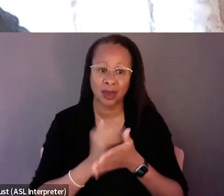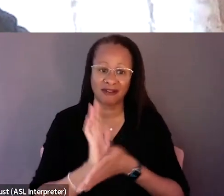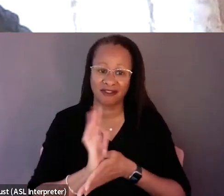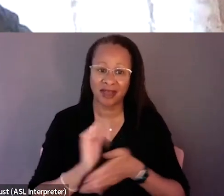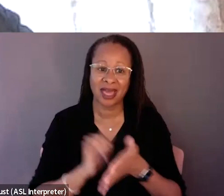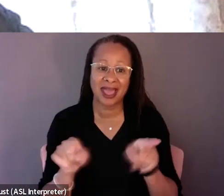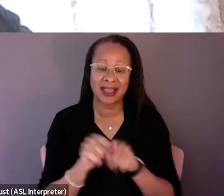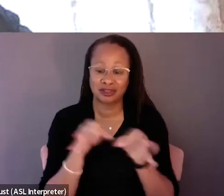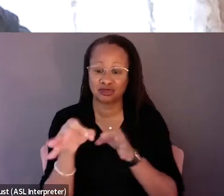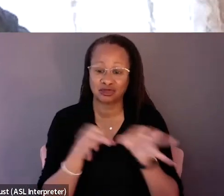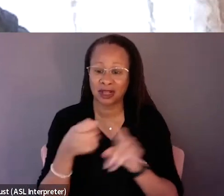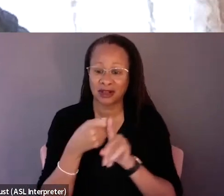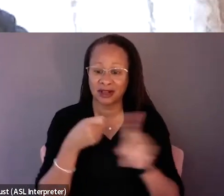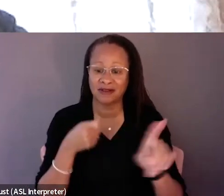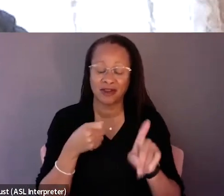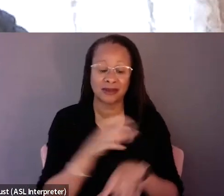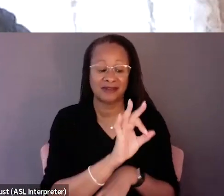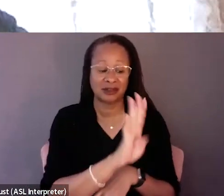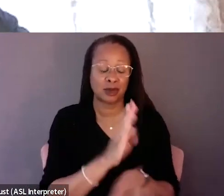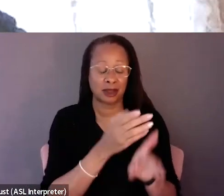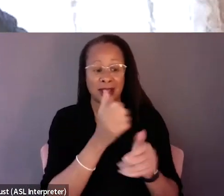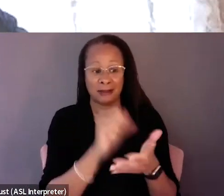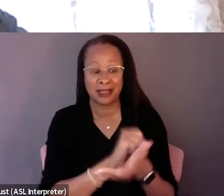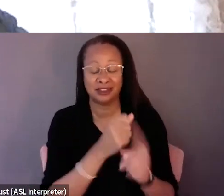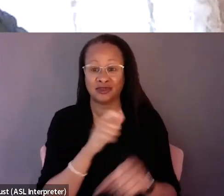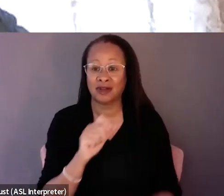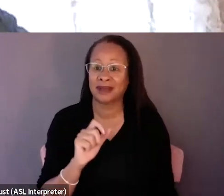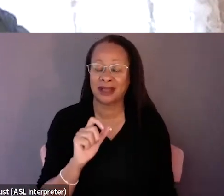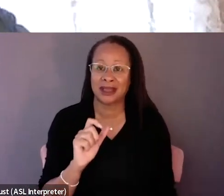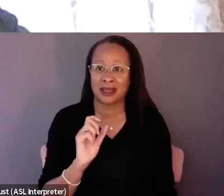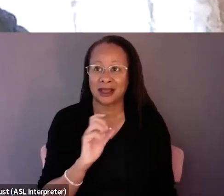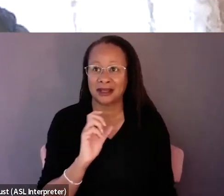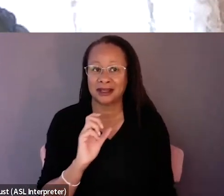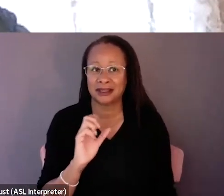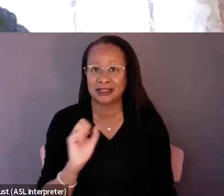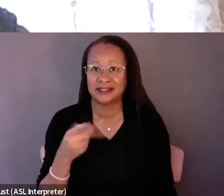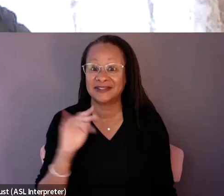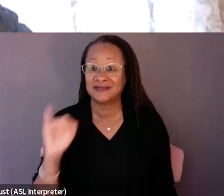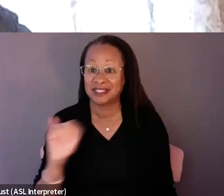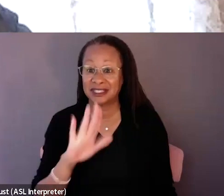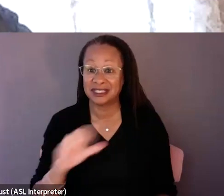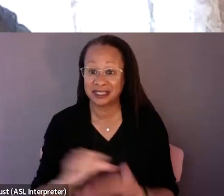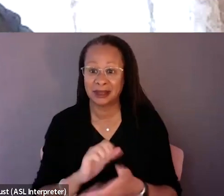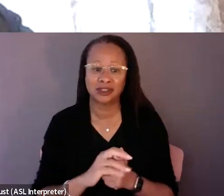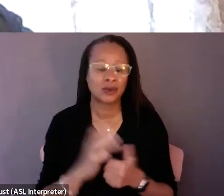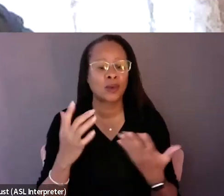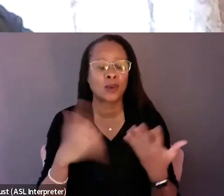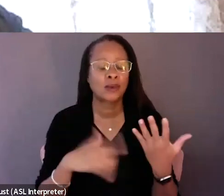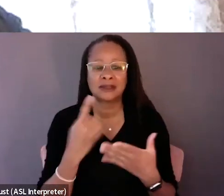as you described, was taken from Phi's Facebook page. At what point in this project did you realize that that was something that you wanted to run through the entire